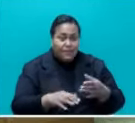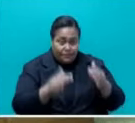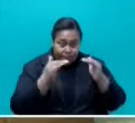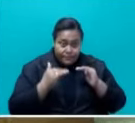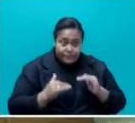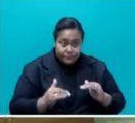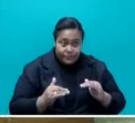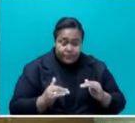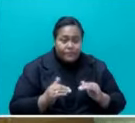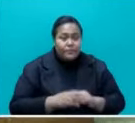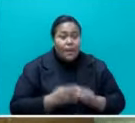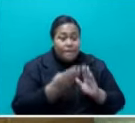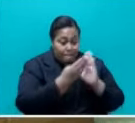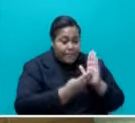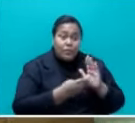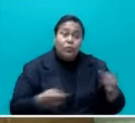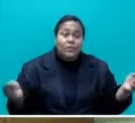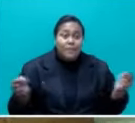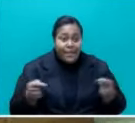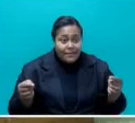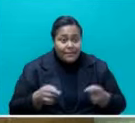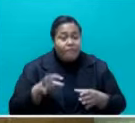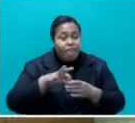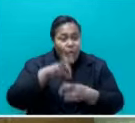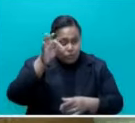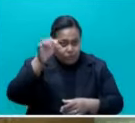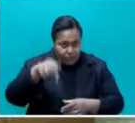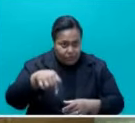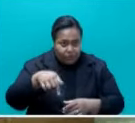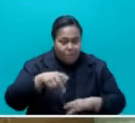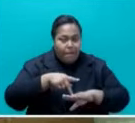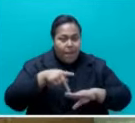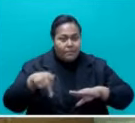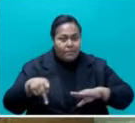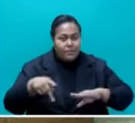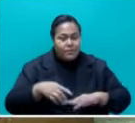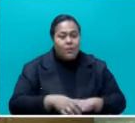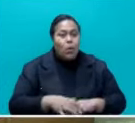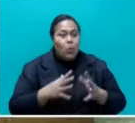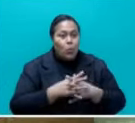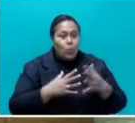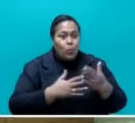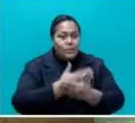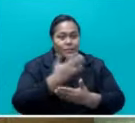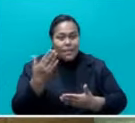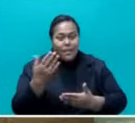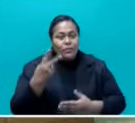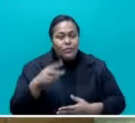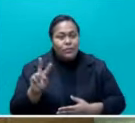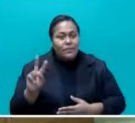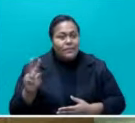that the bill must be debated and voted upon by Parliament on Wednesday,